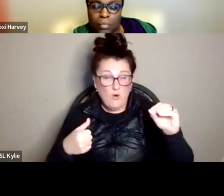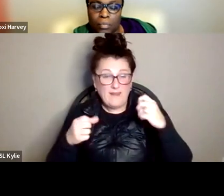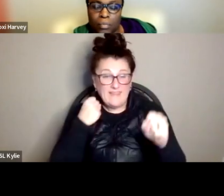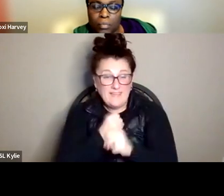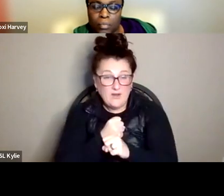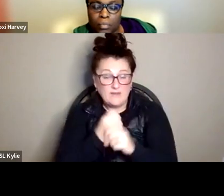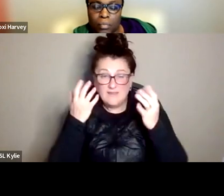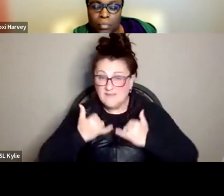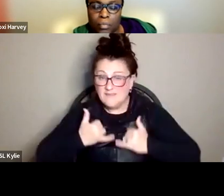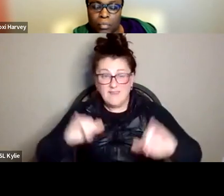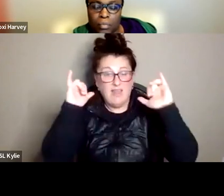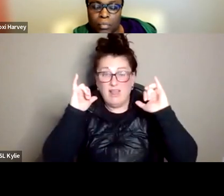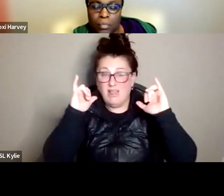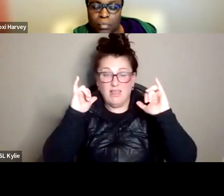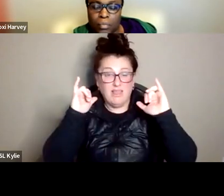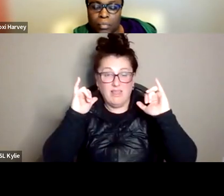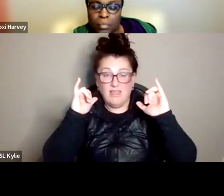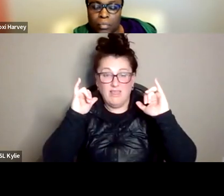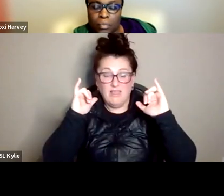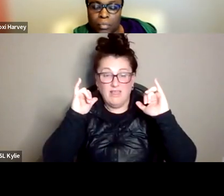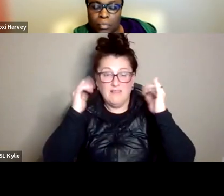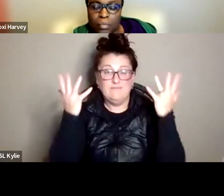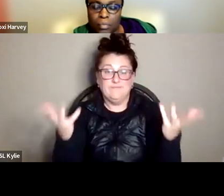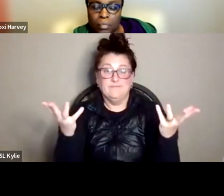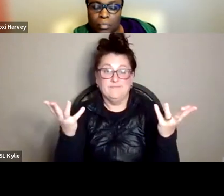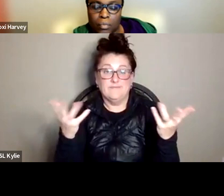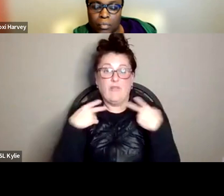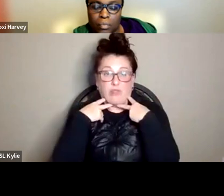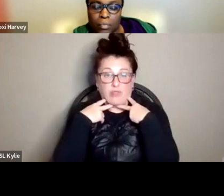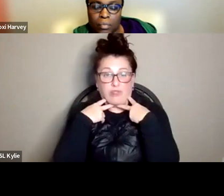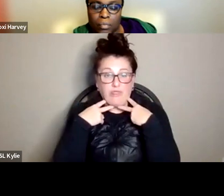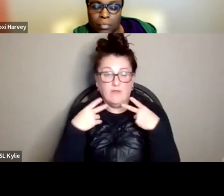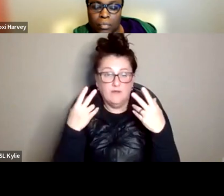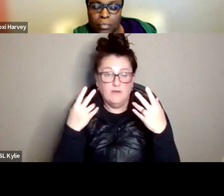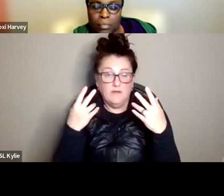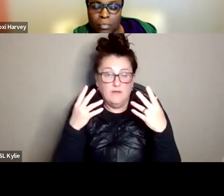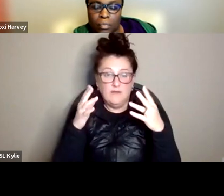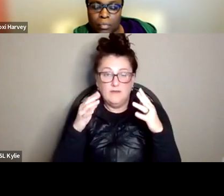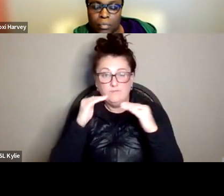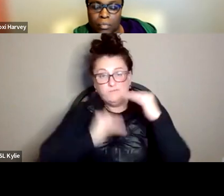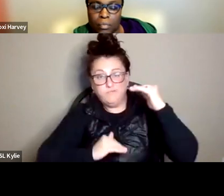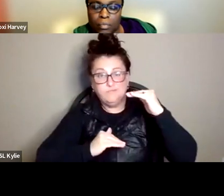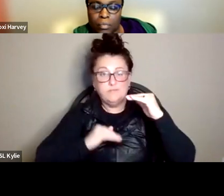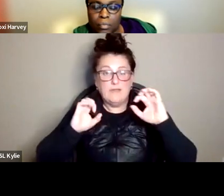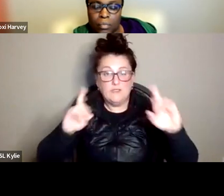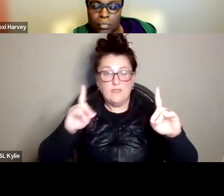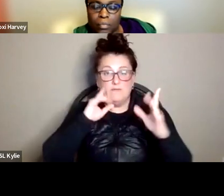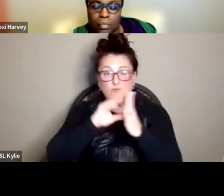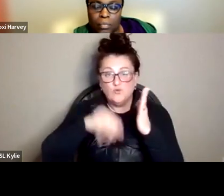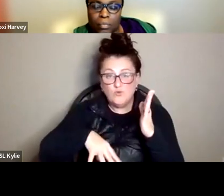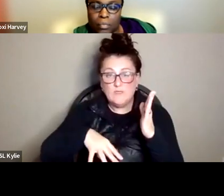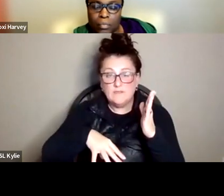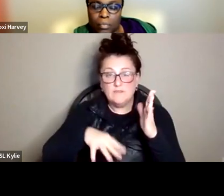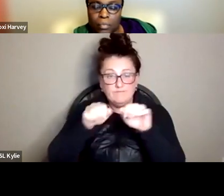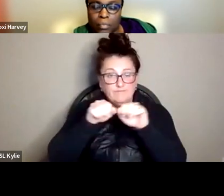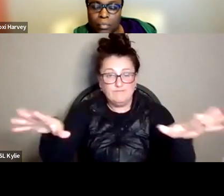and we're still at the same start. We're still getting inequitable education for our students